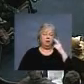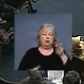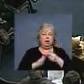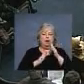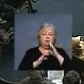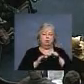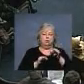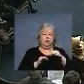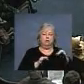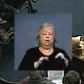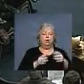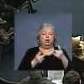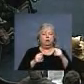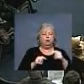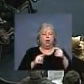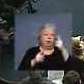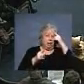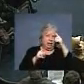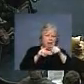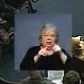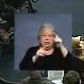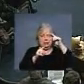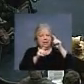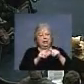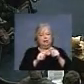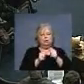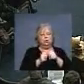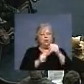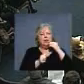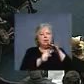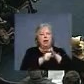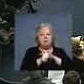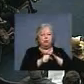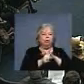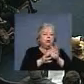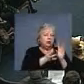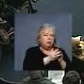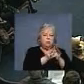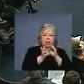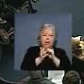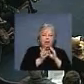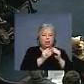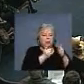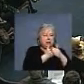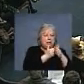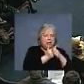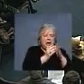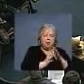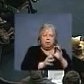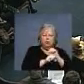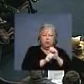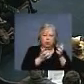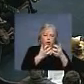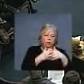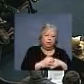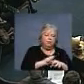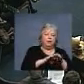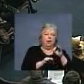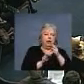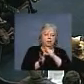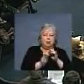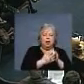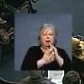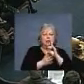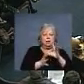gain consensus with the neighborhood, which is what we ask all of our developers to do, to meet with the neighborhoods, the neighbors, work with them to find out a plan that will be